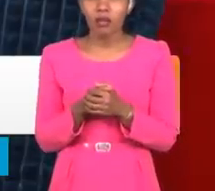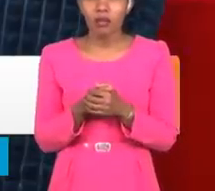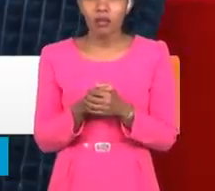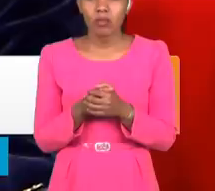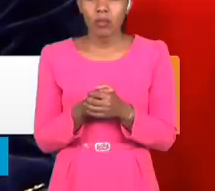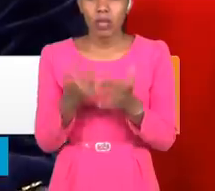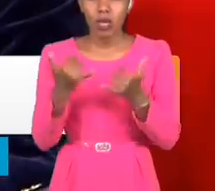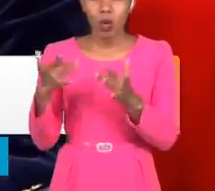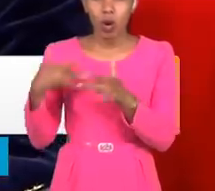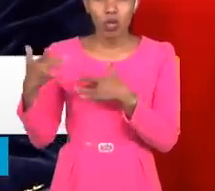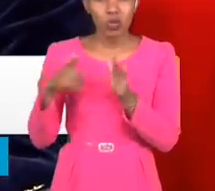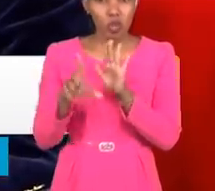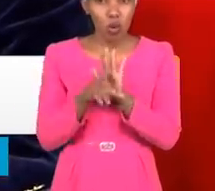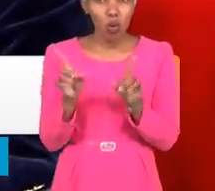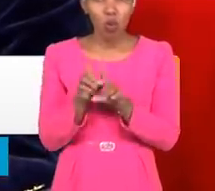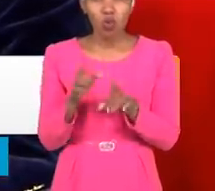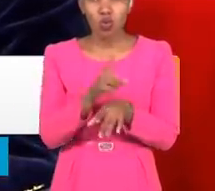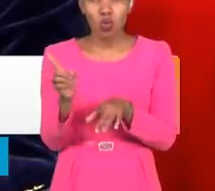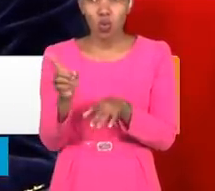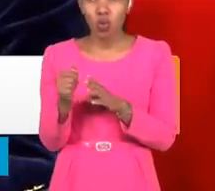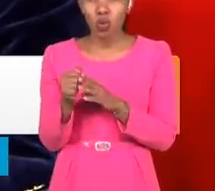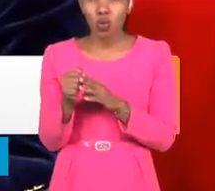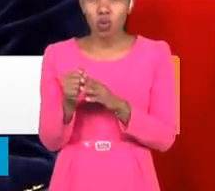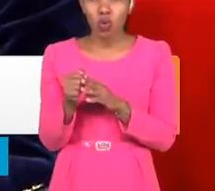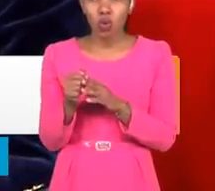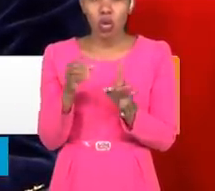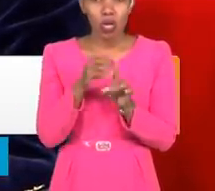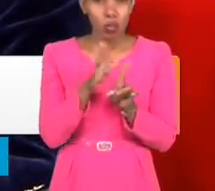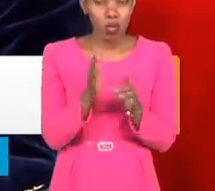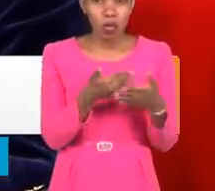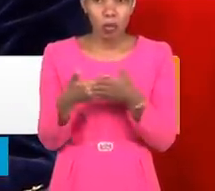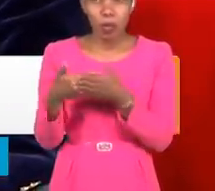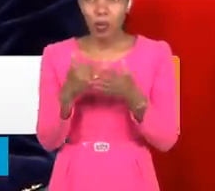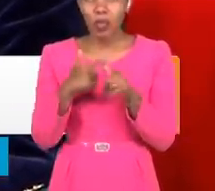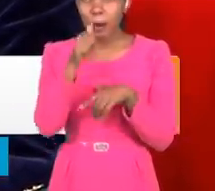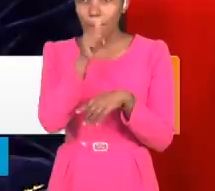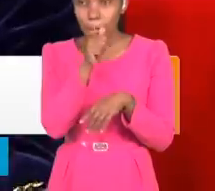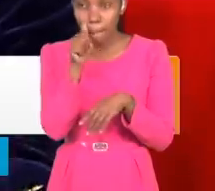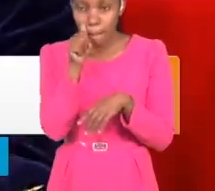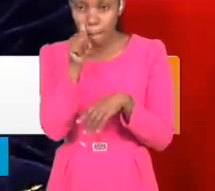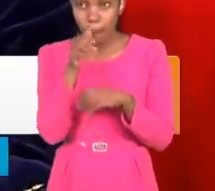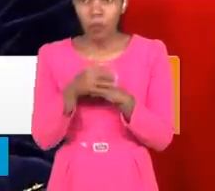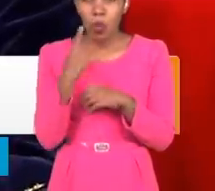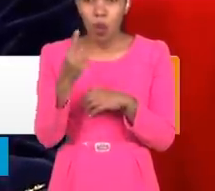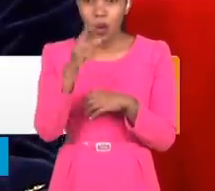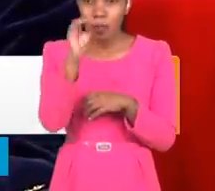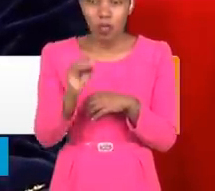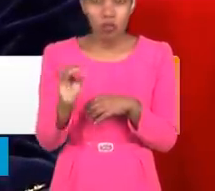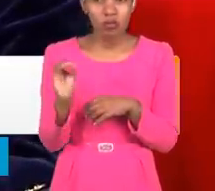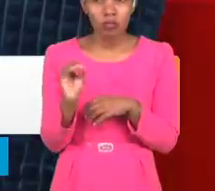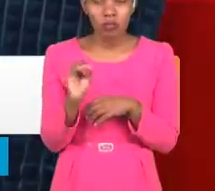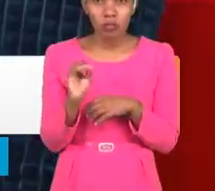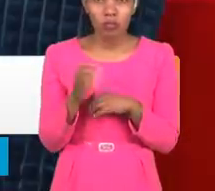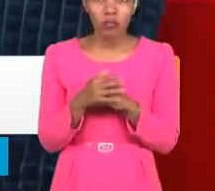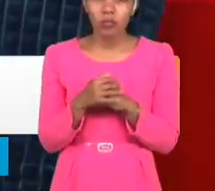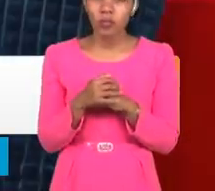Now, according to the law also, mm-hmm, you are kind of exposing the child out here. True. His or her privacy is not at 100%. In fact, it's saying